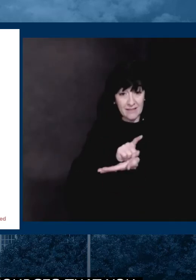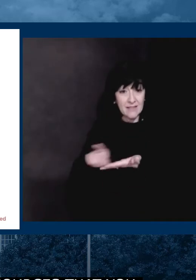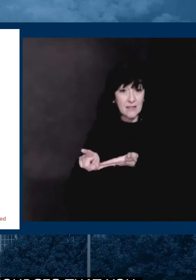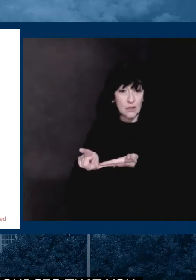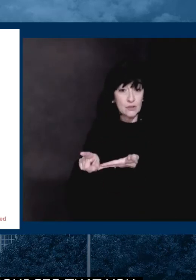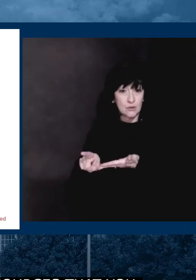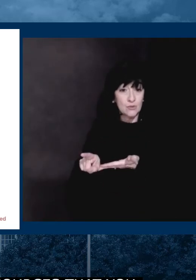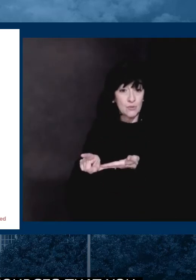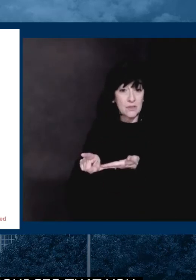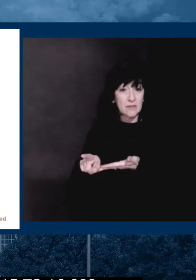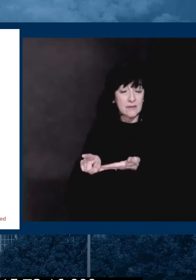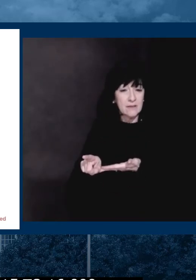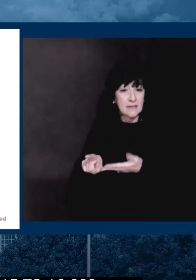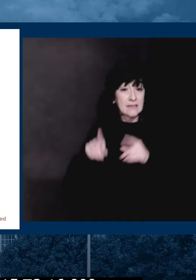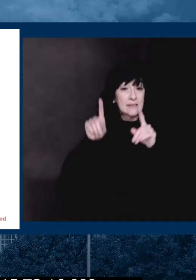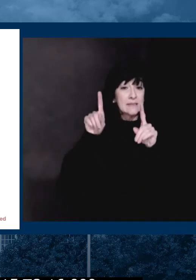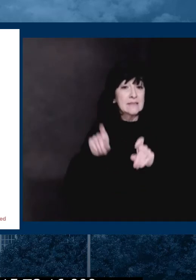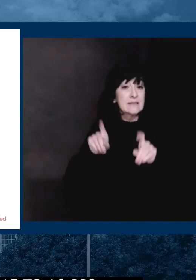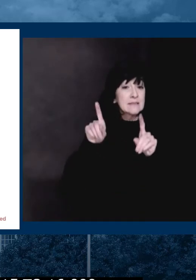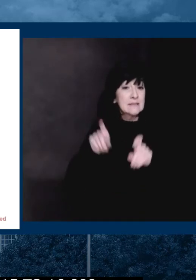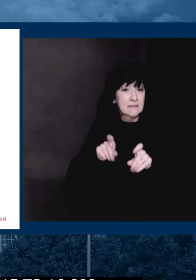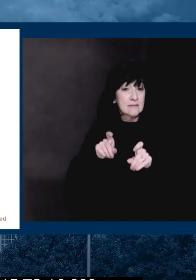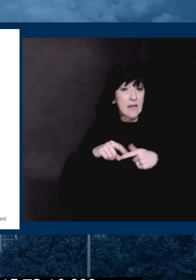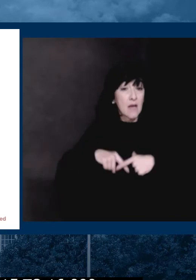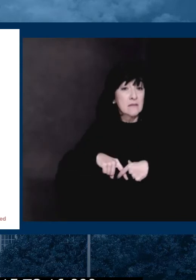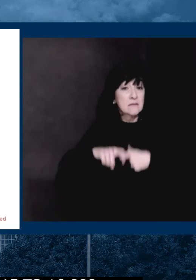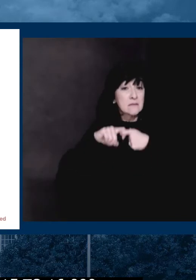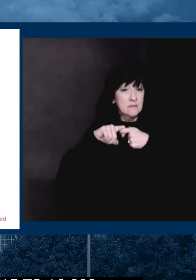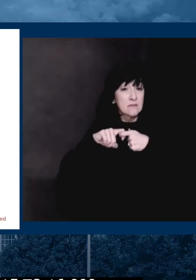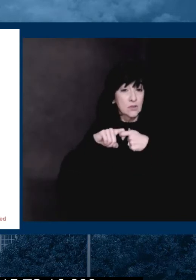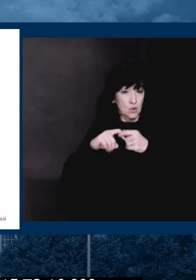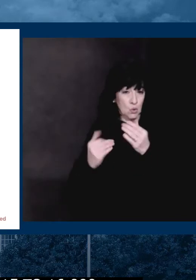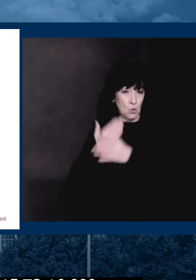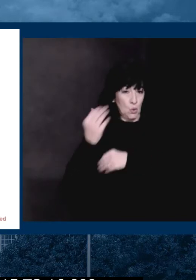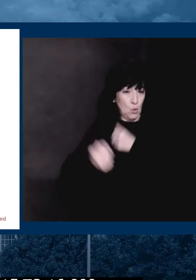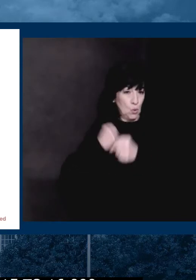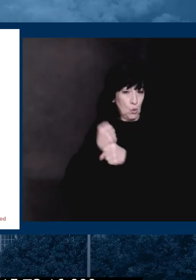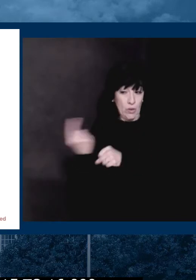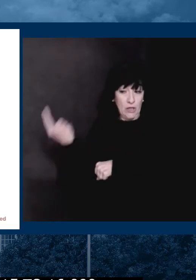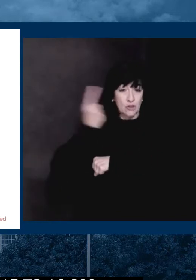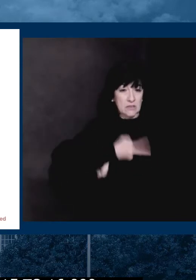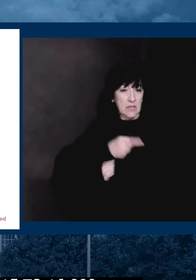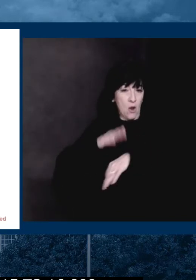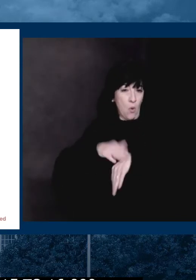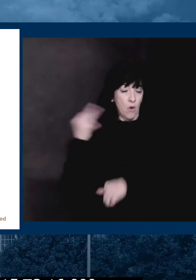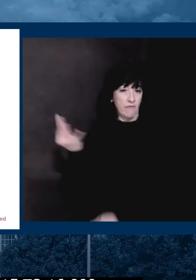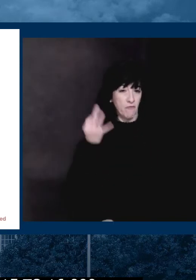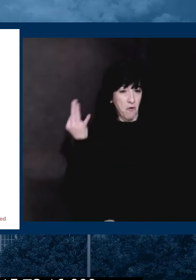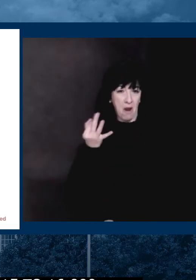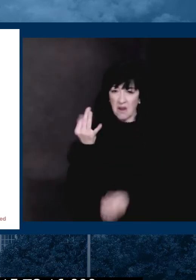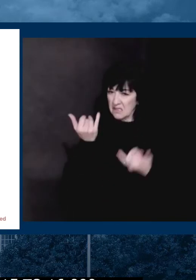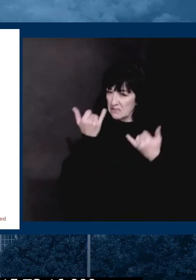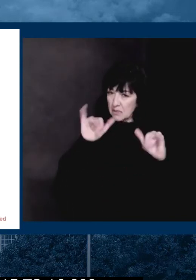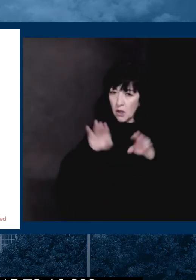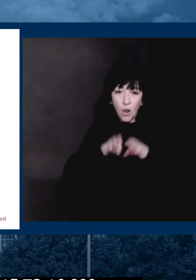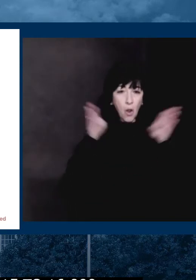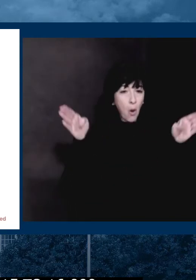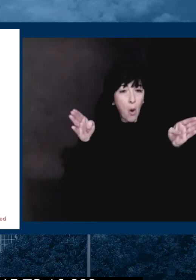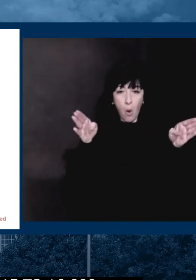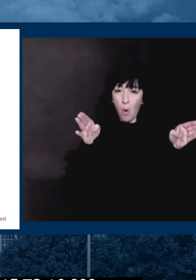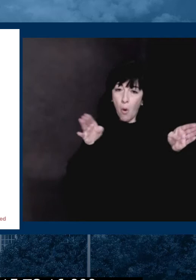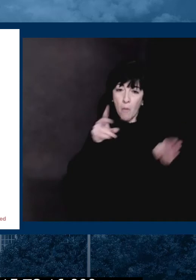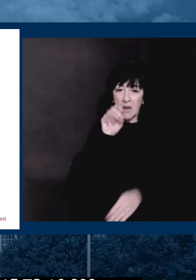day we have testing suspended is on New Year's Day, so on Friday. So I expect us to be up in the high 50s